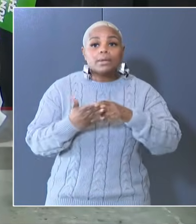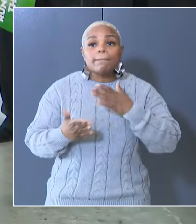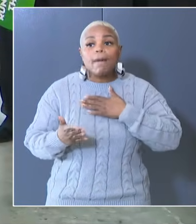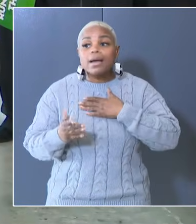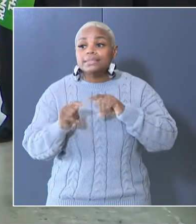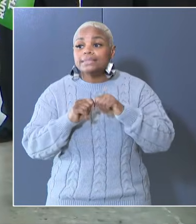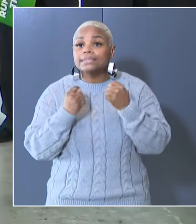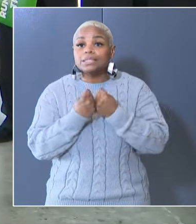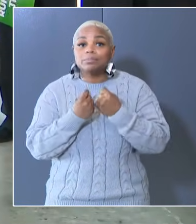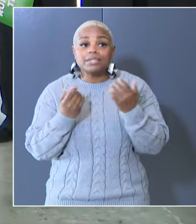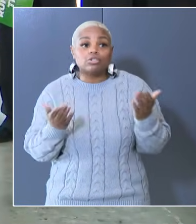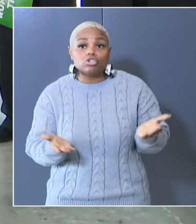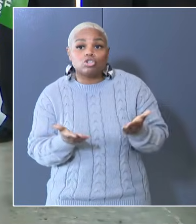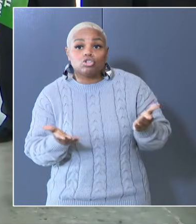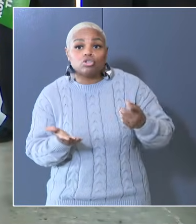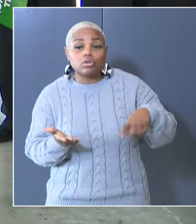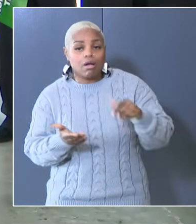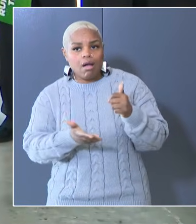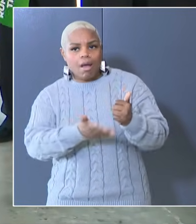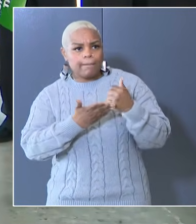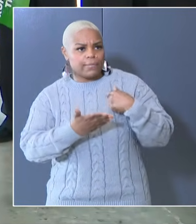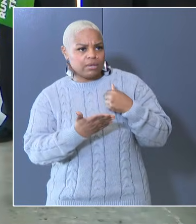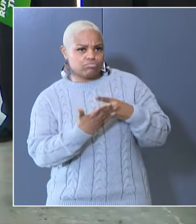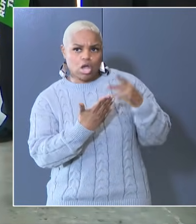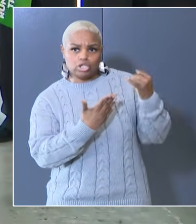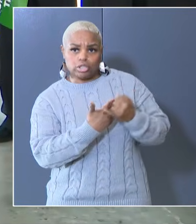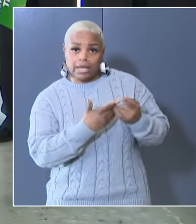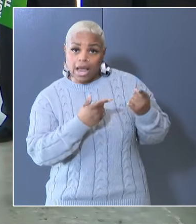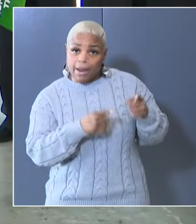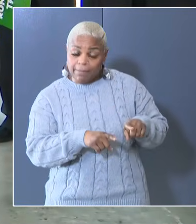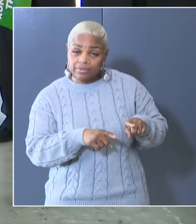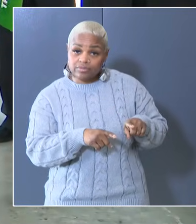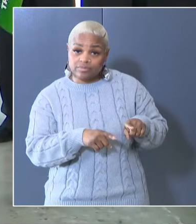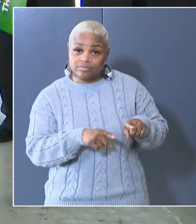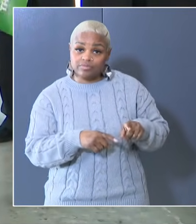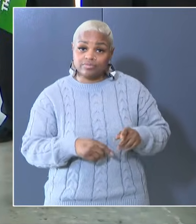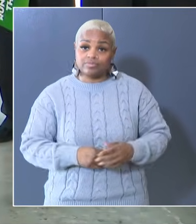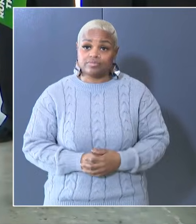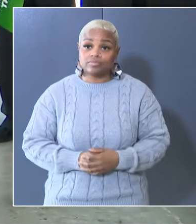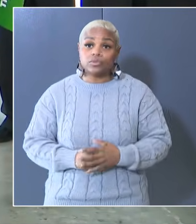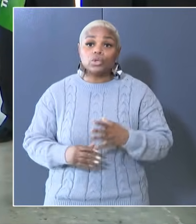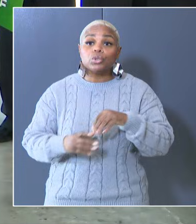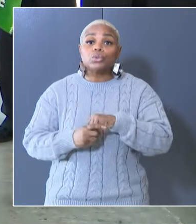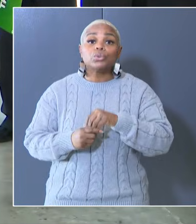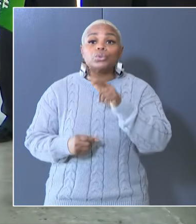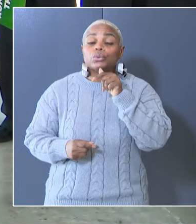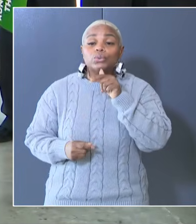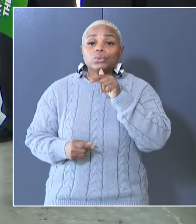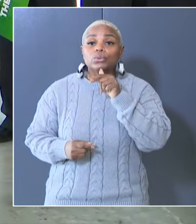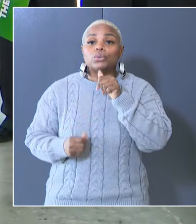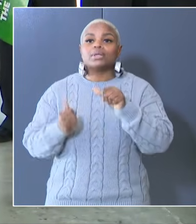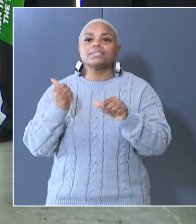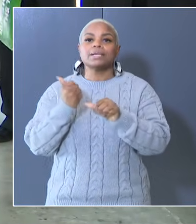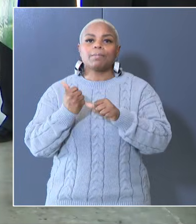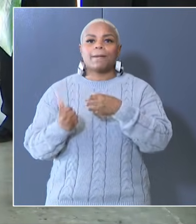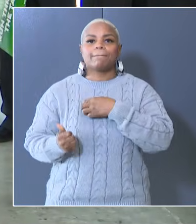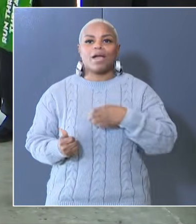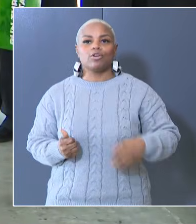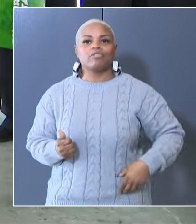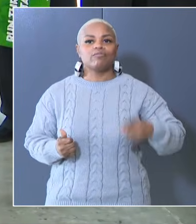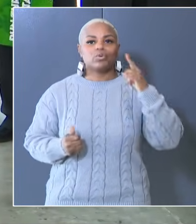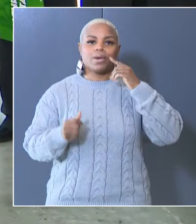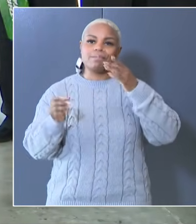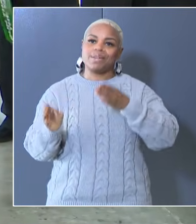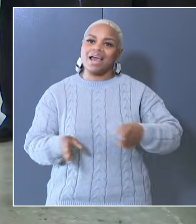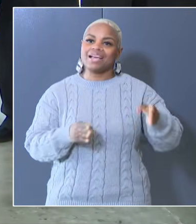here, who helped make this project happen, and including Deputy Mayor for Planning and